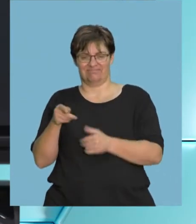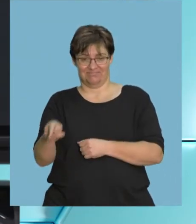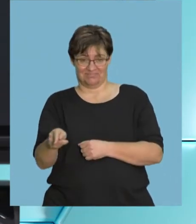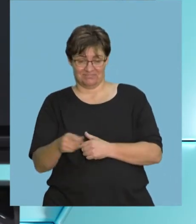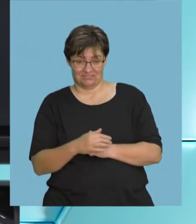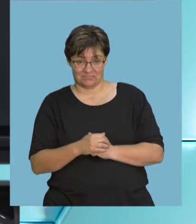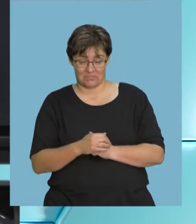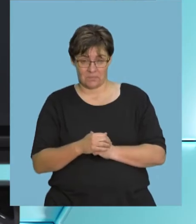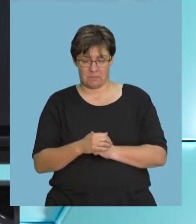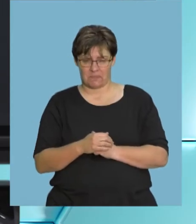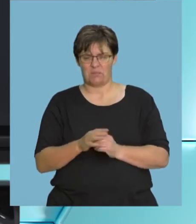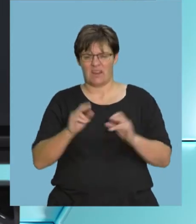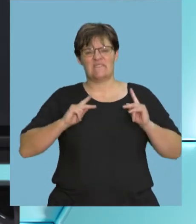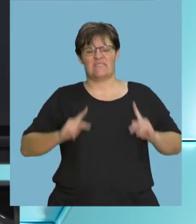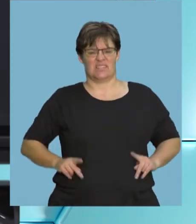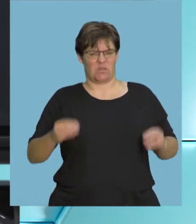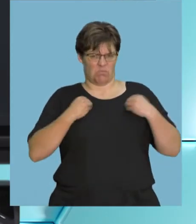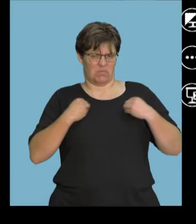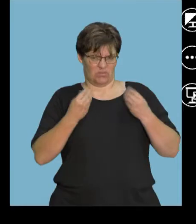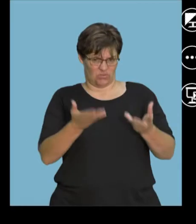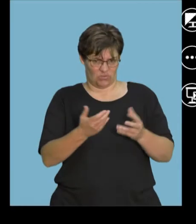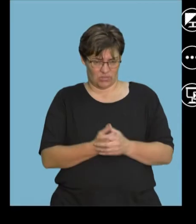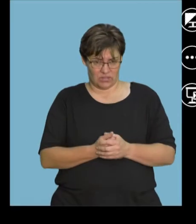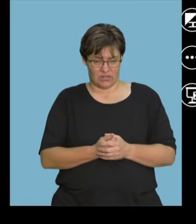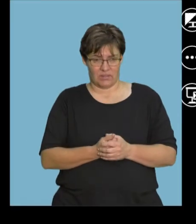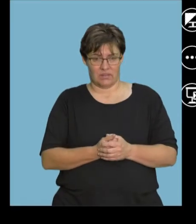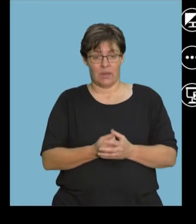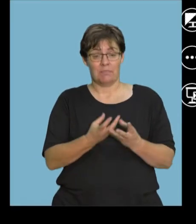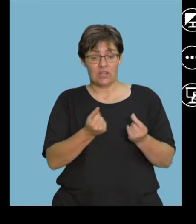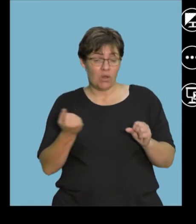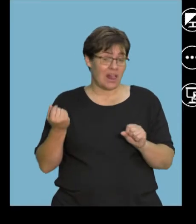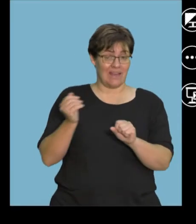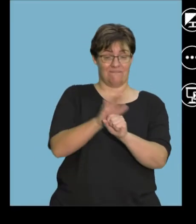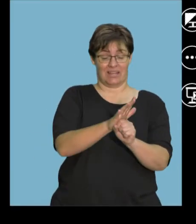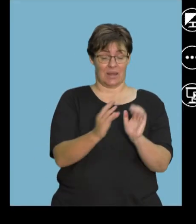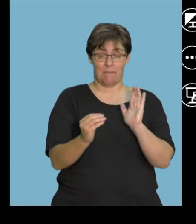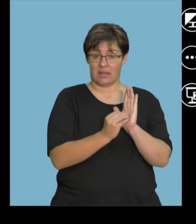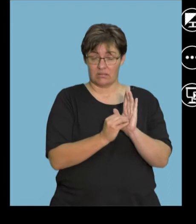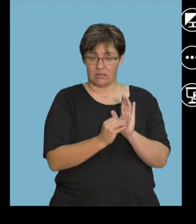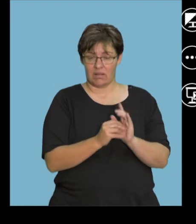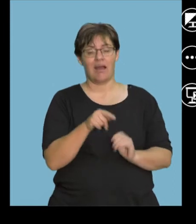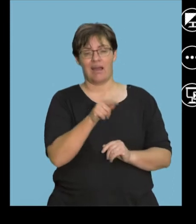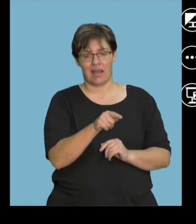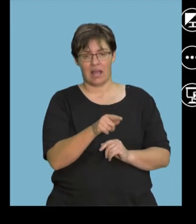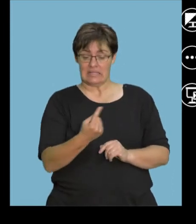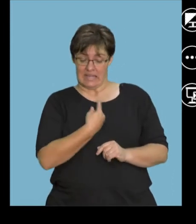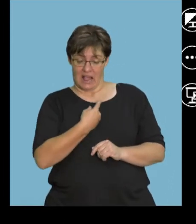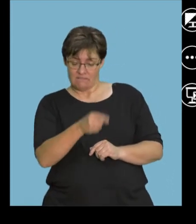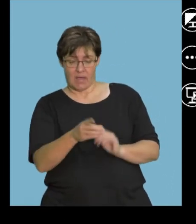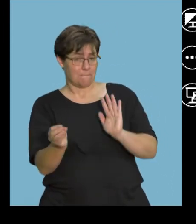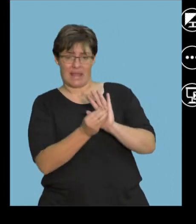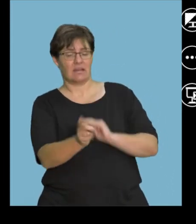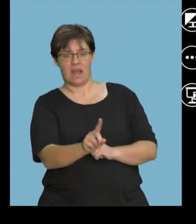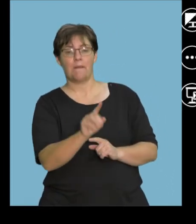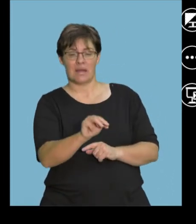actually non-magnetic. So these are some of the physical properties. So materials that are affected by magnets are by themselves